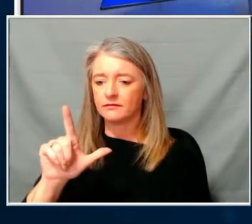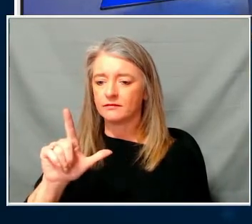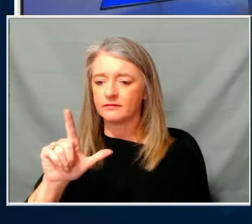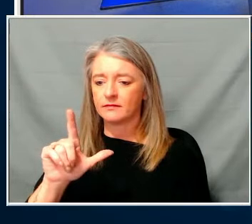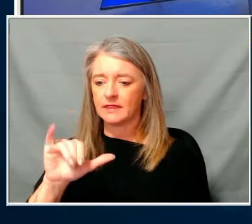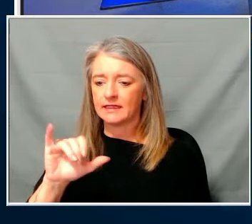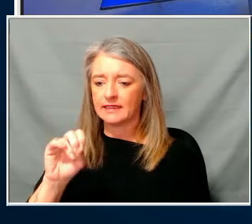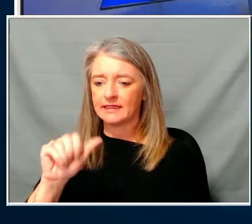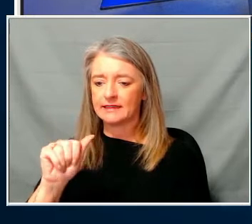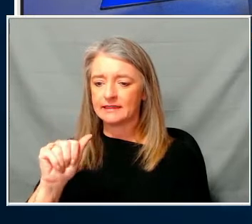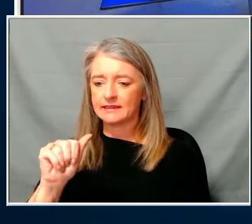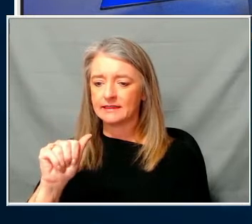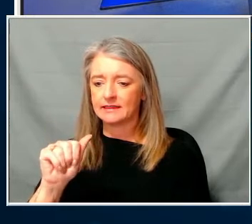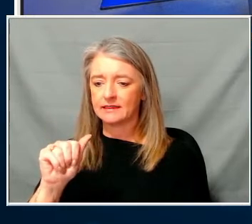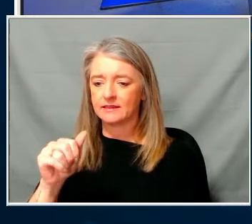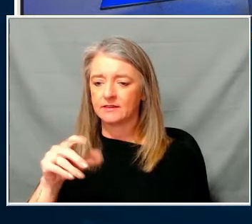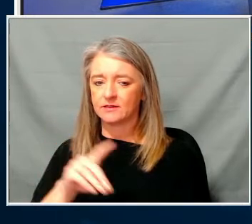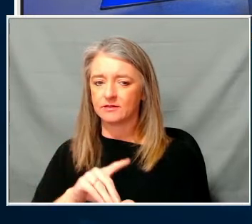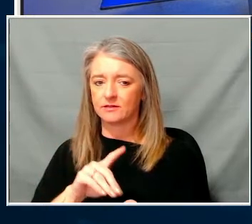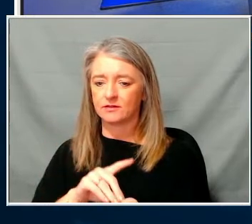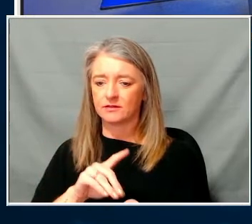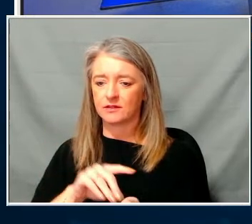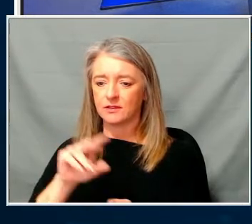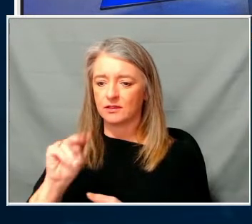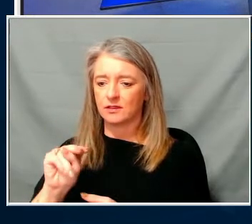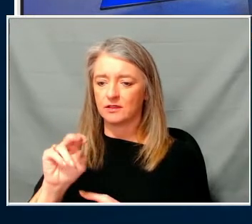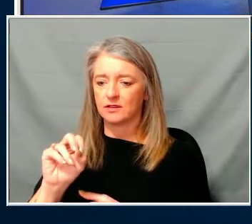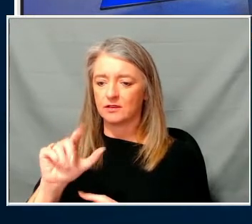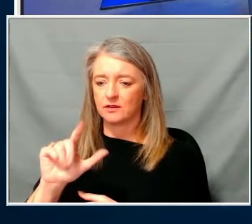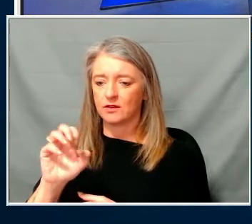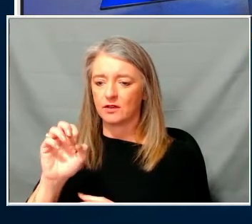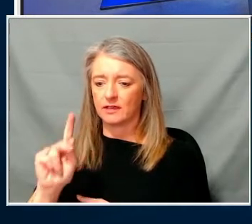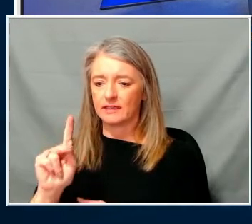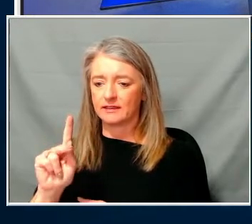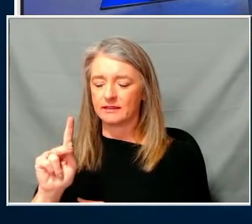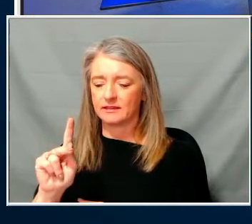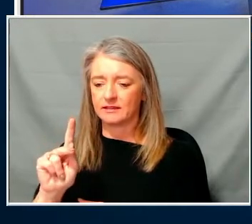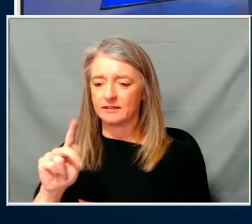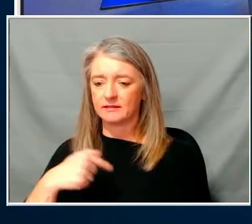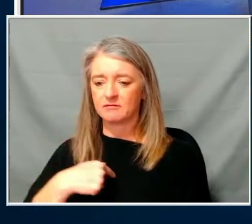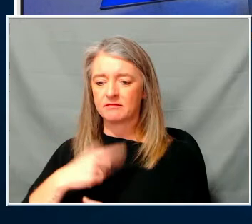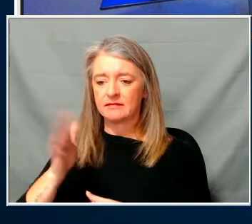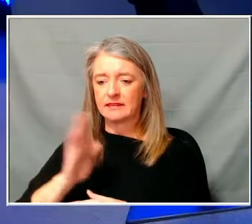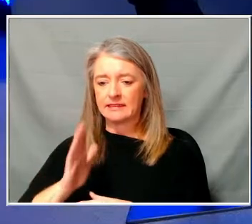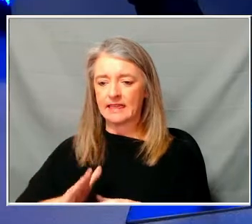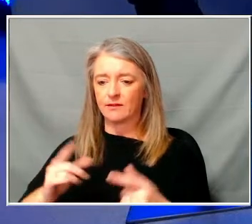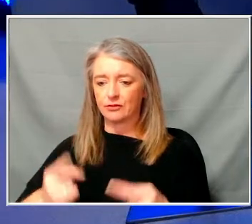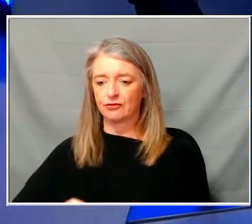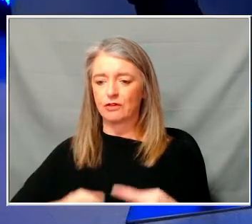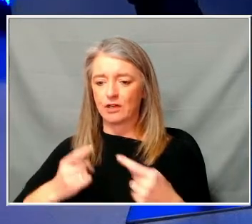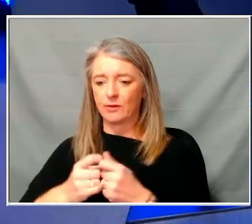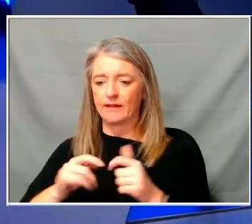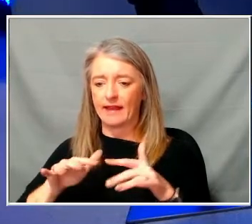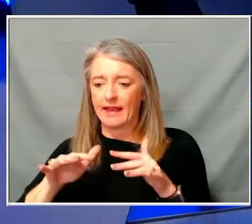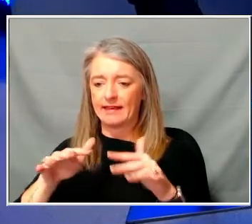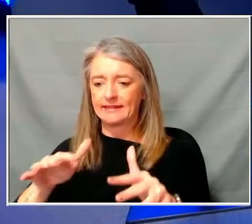got to get our free mental health advice. She had never struggled with anxiety until the pandemic hit. Is this something she's always going to have